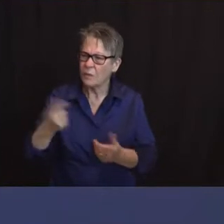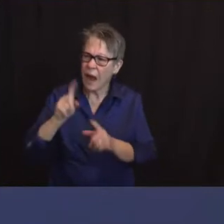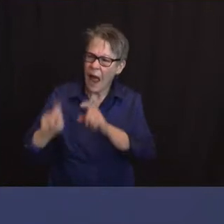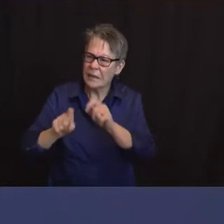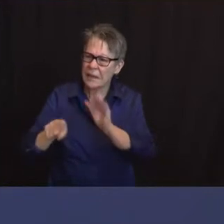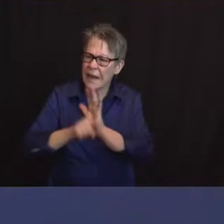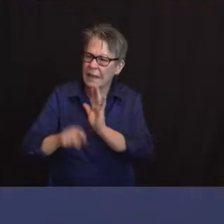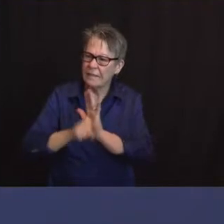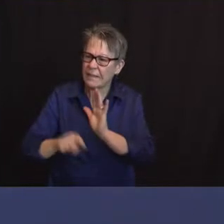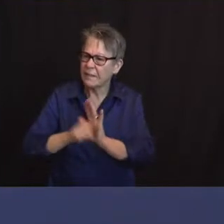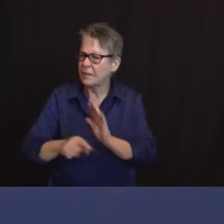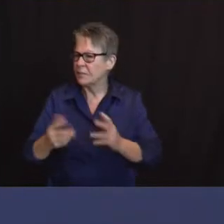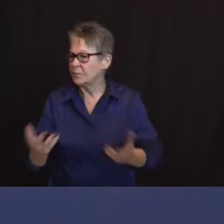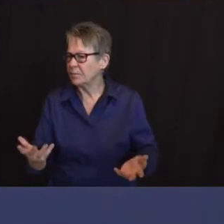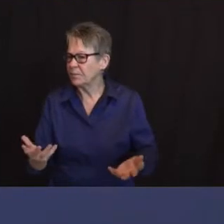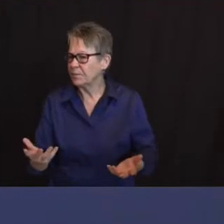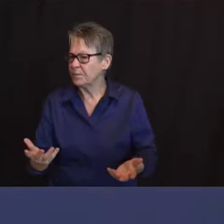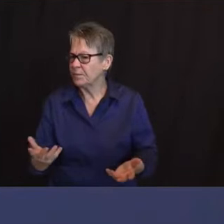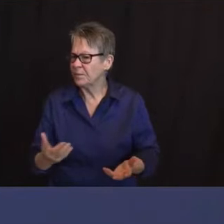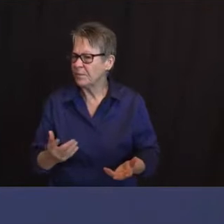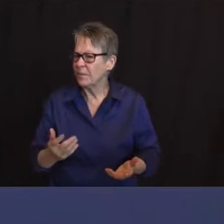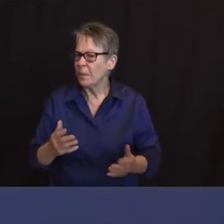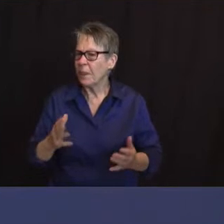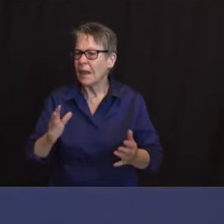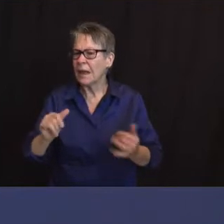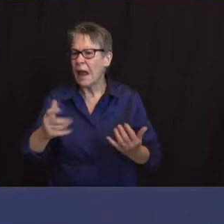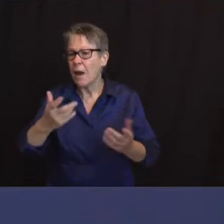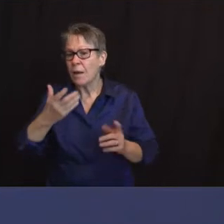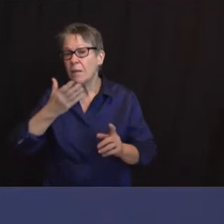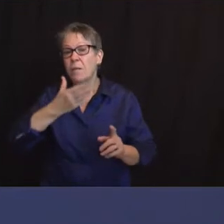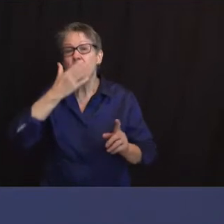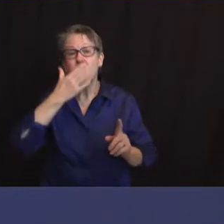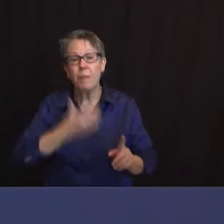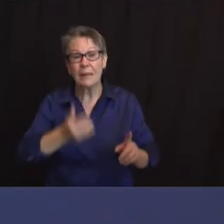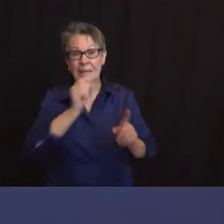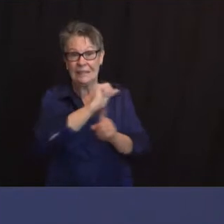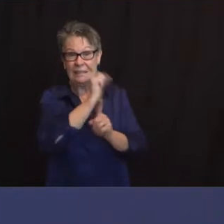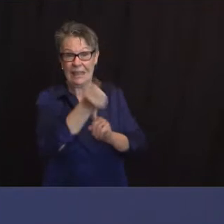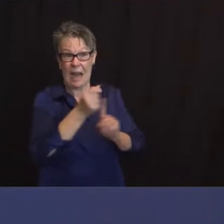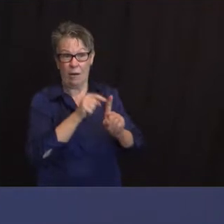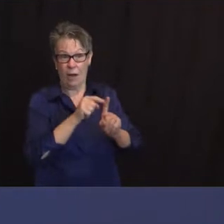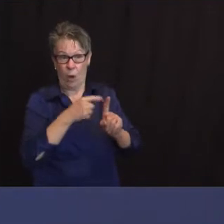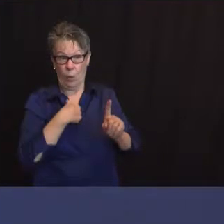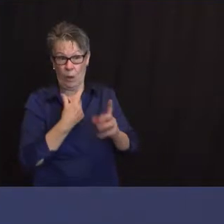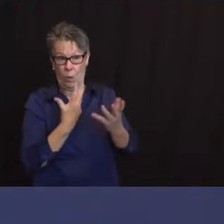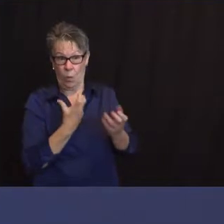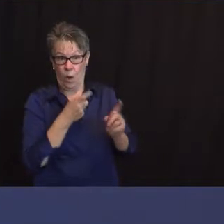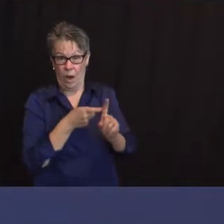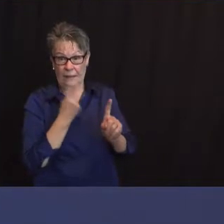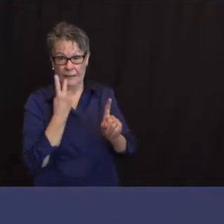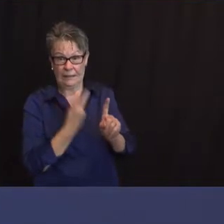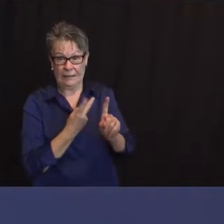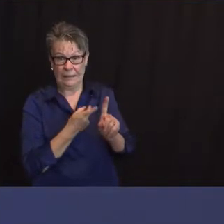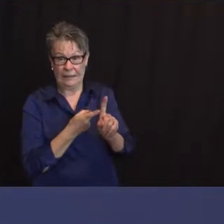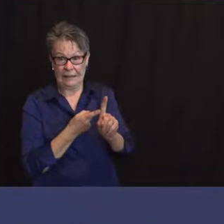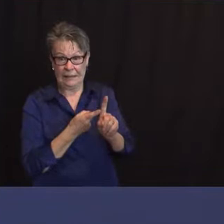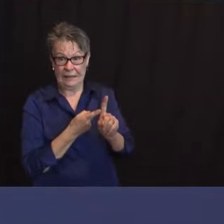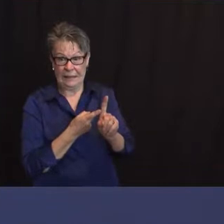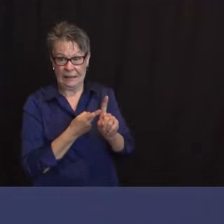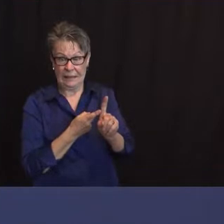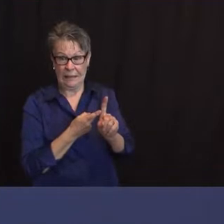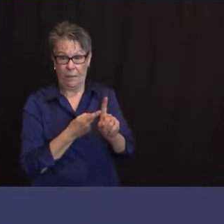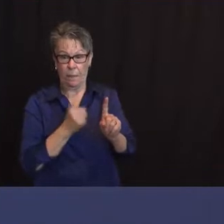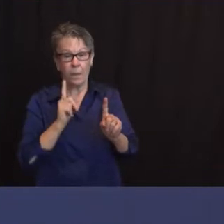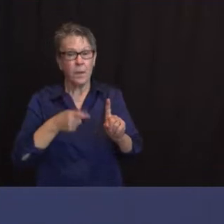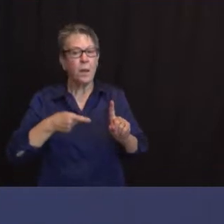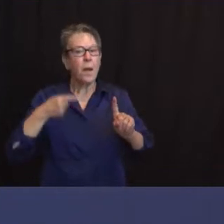that we said this last Wednesday, Judy, I think you were in agreement here, is the length of the worst case, the